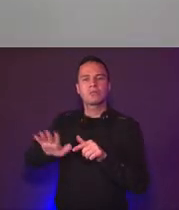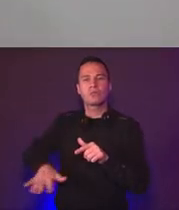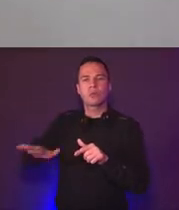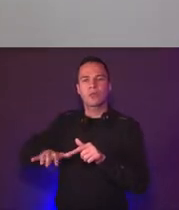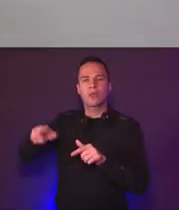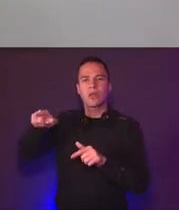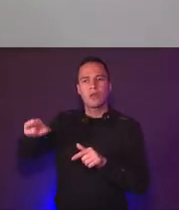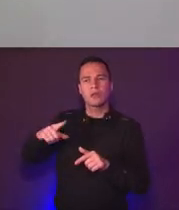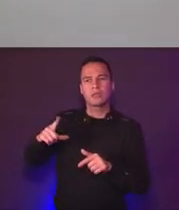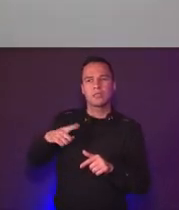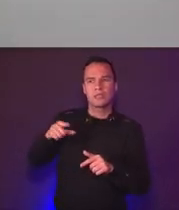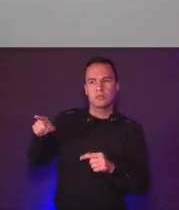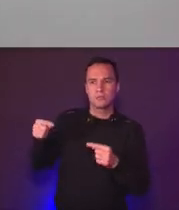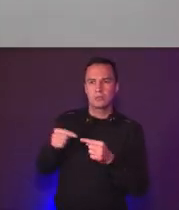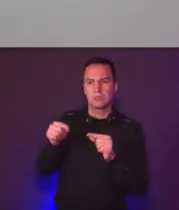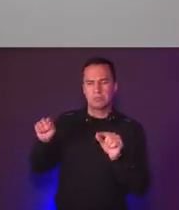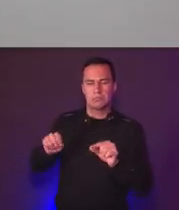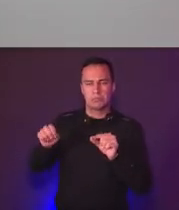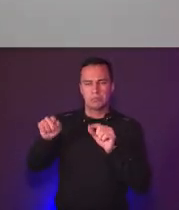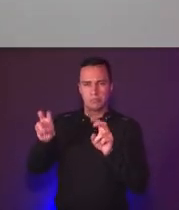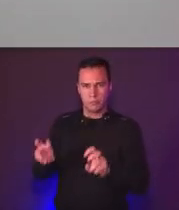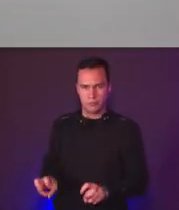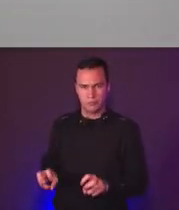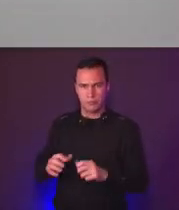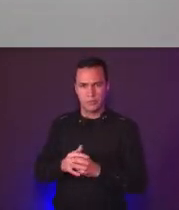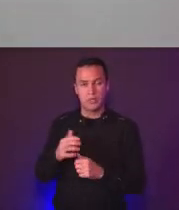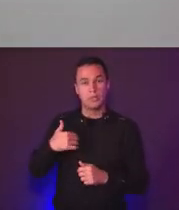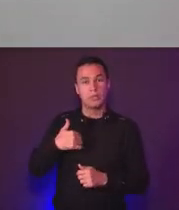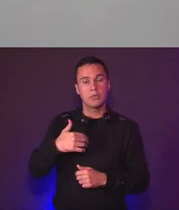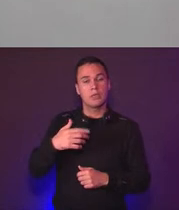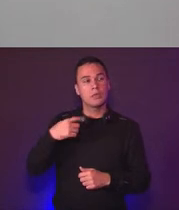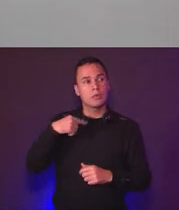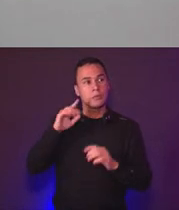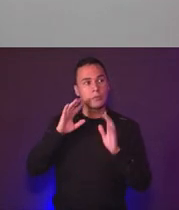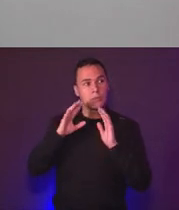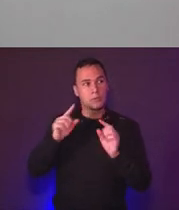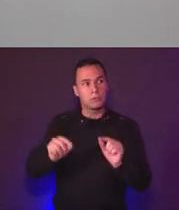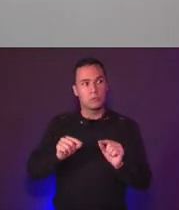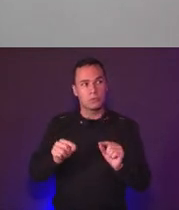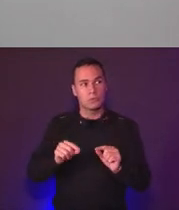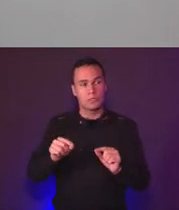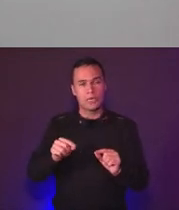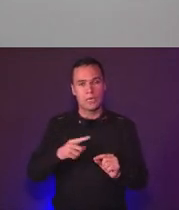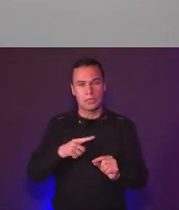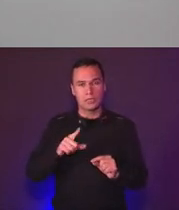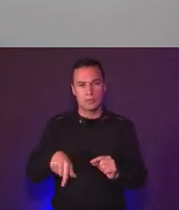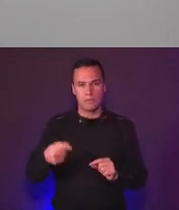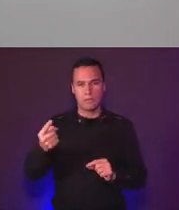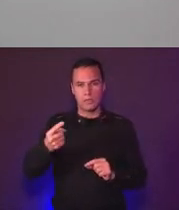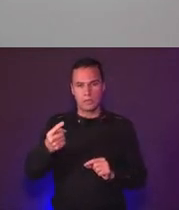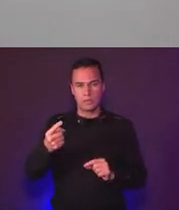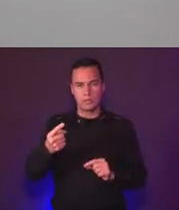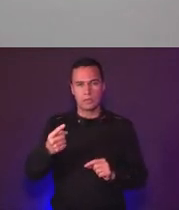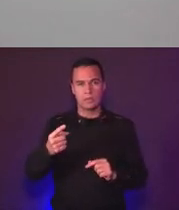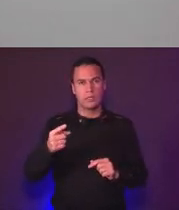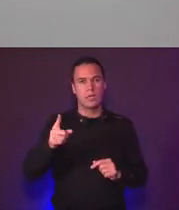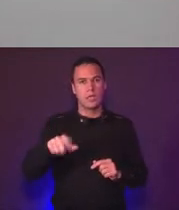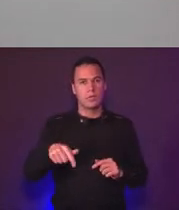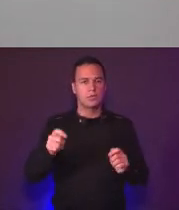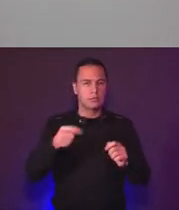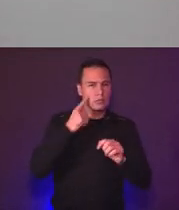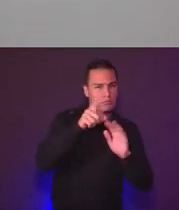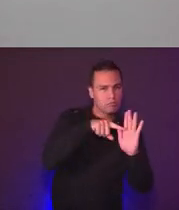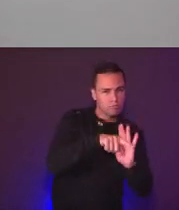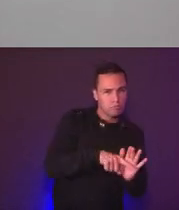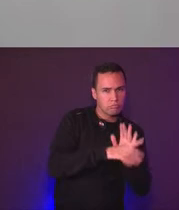goofy or goofier. He went with me to the basement of the University Computer Center the first time I did an analysis and loaded